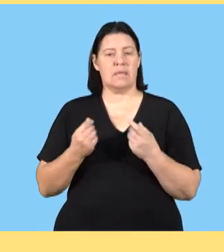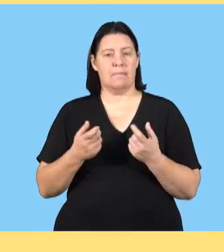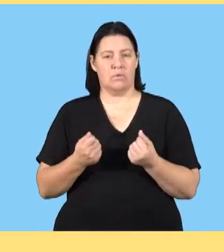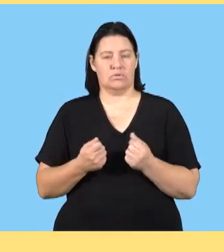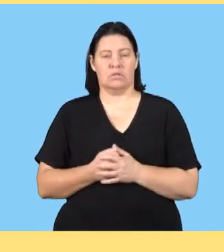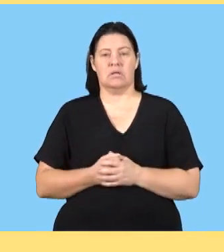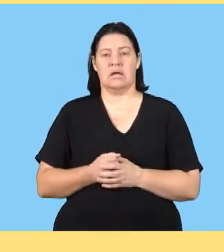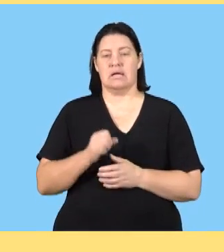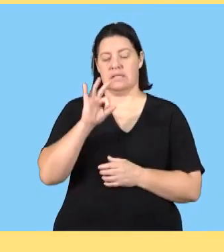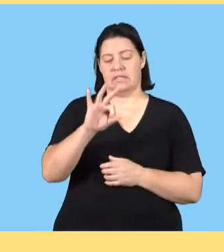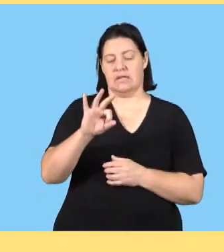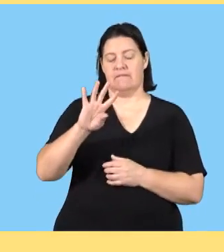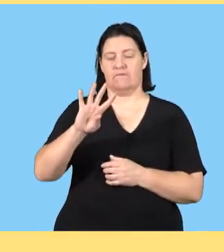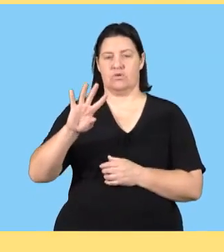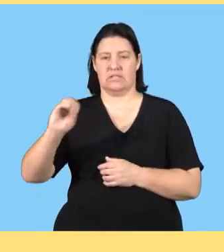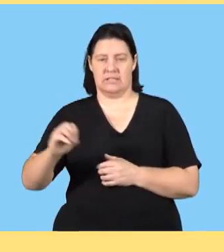The amount therefore becomes